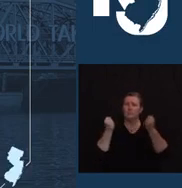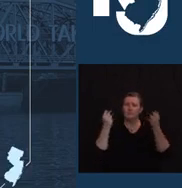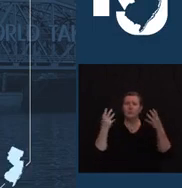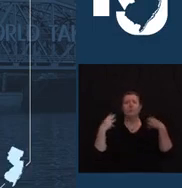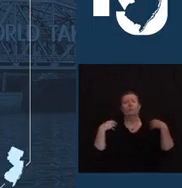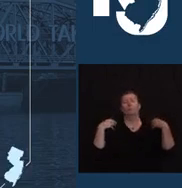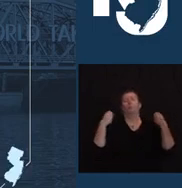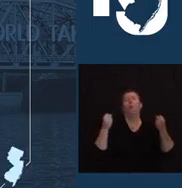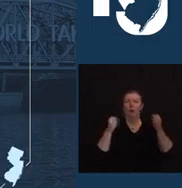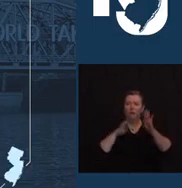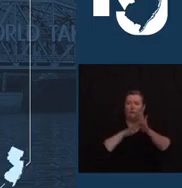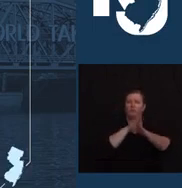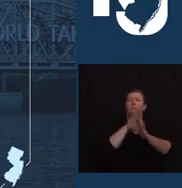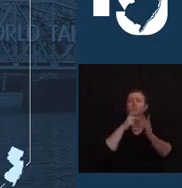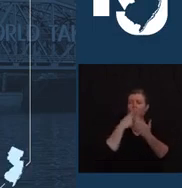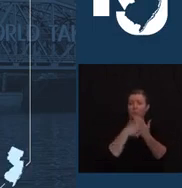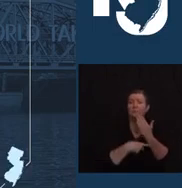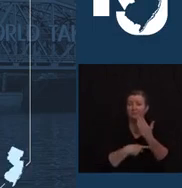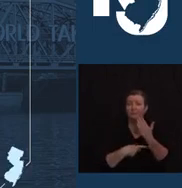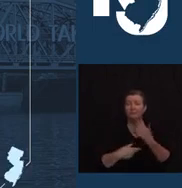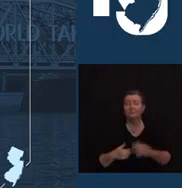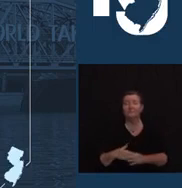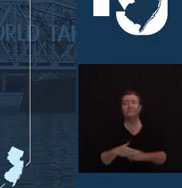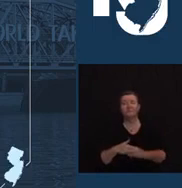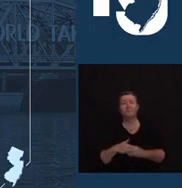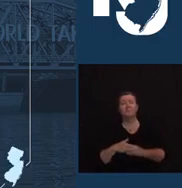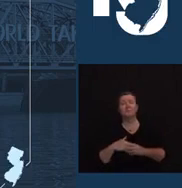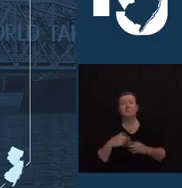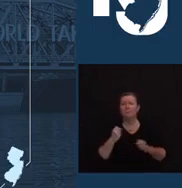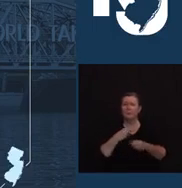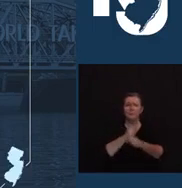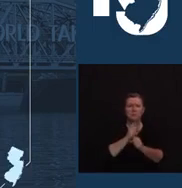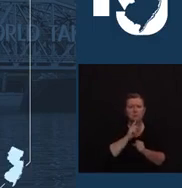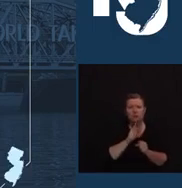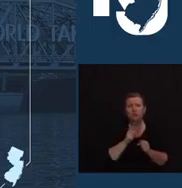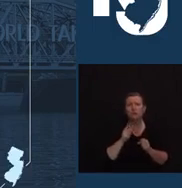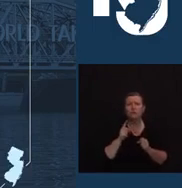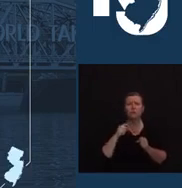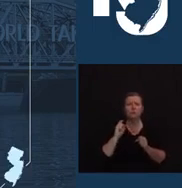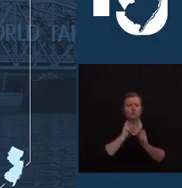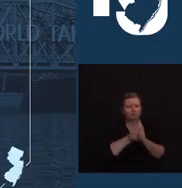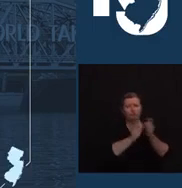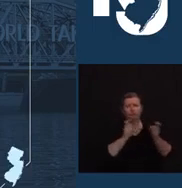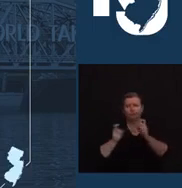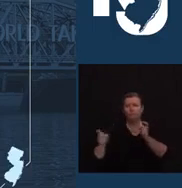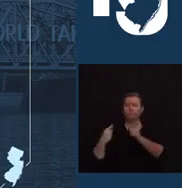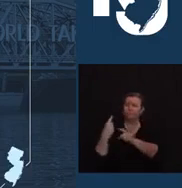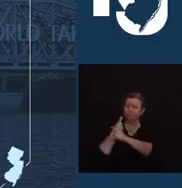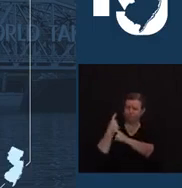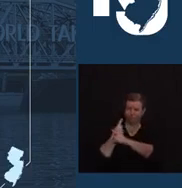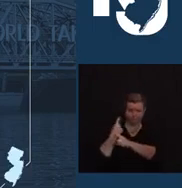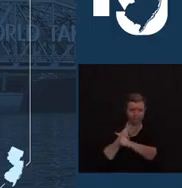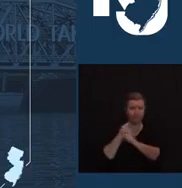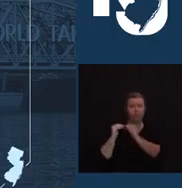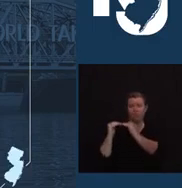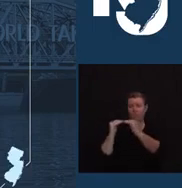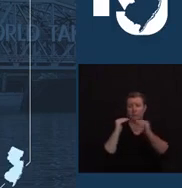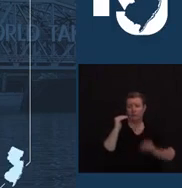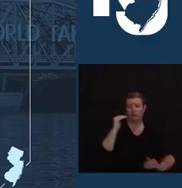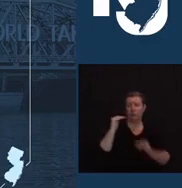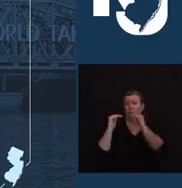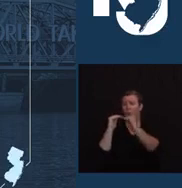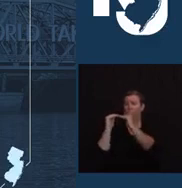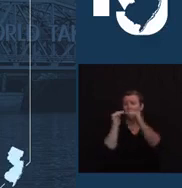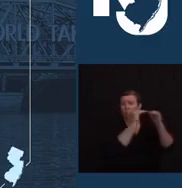both need. We must ensure that we are appropriating these funds judiciously for the greatest possible long-term